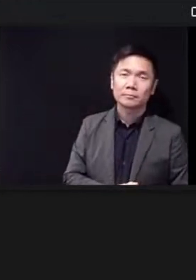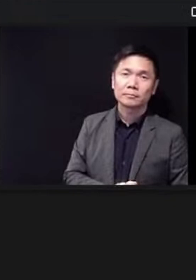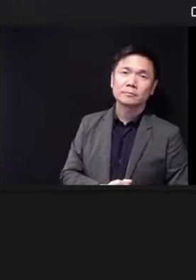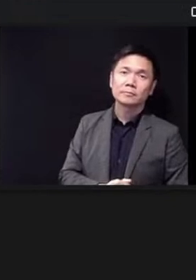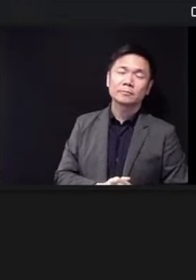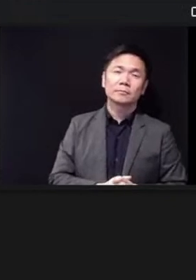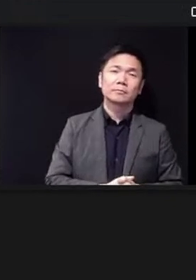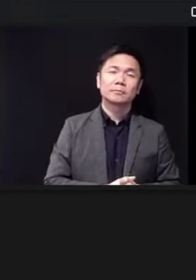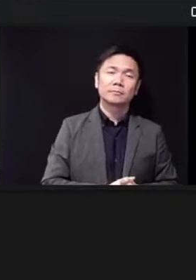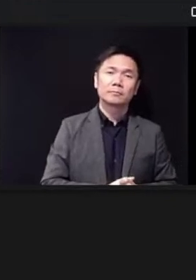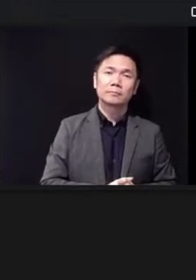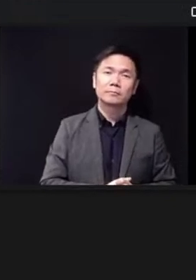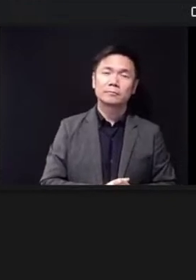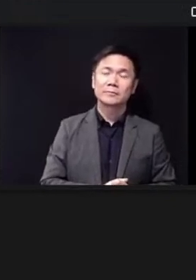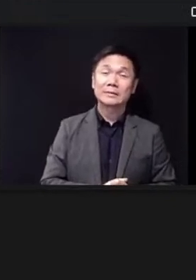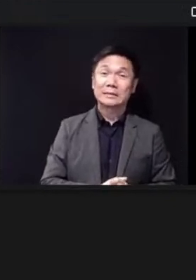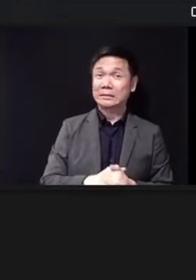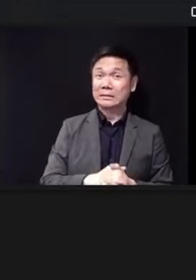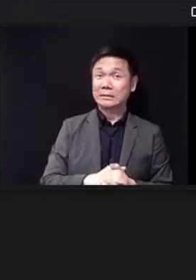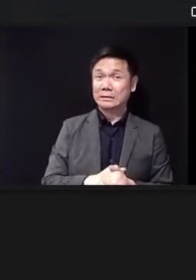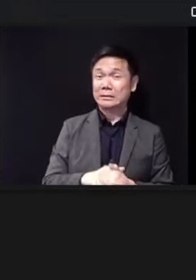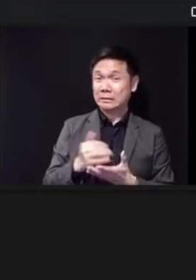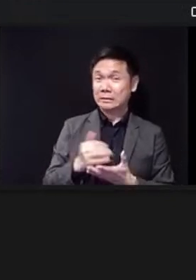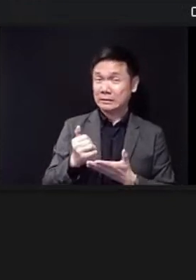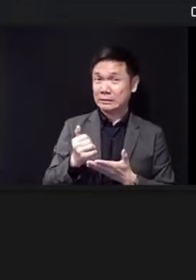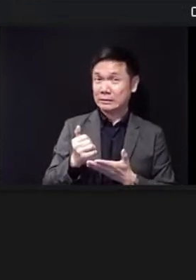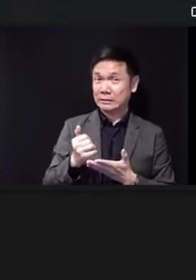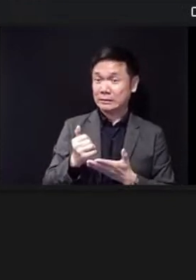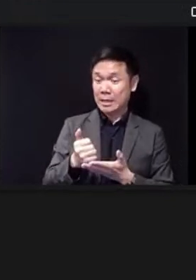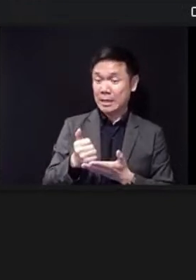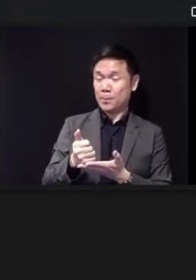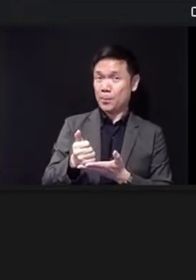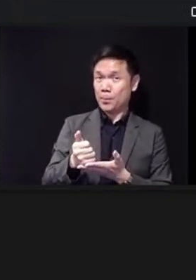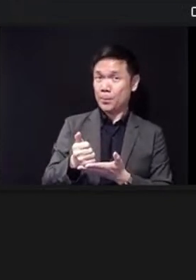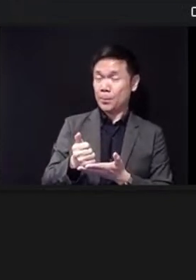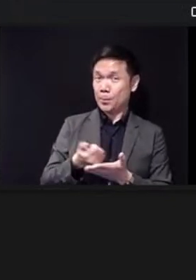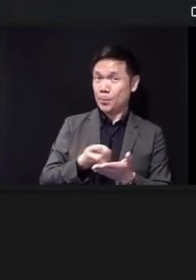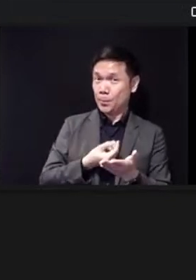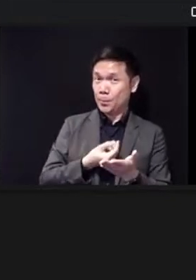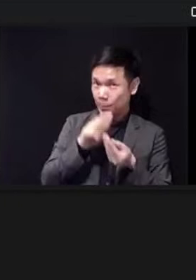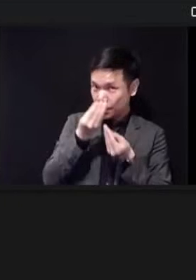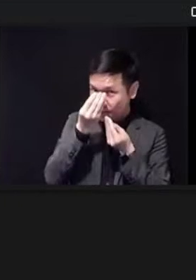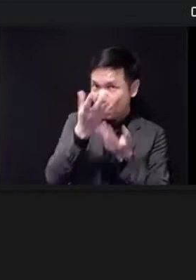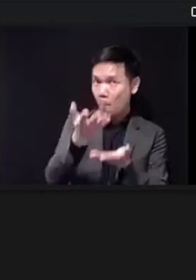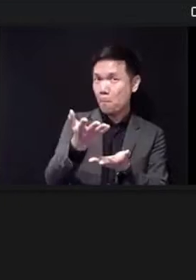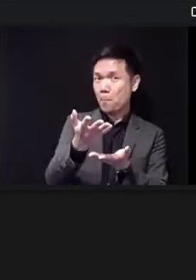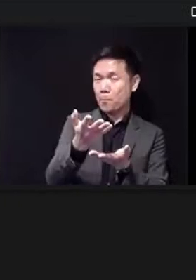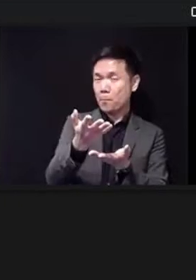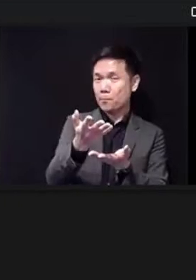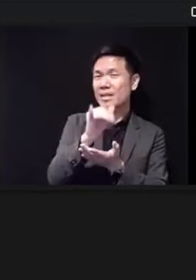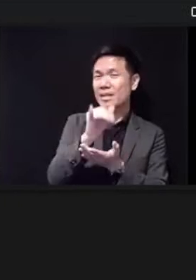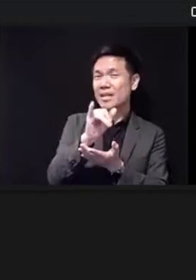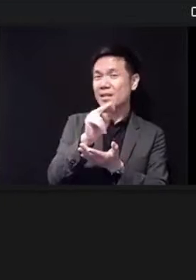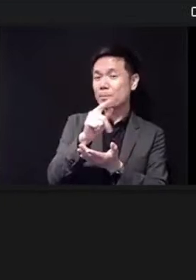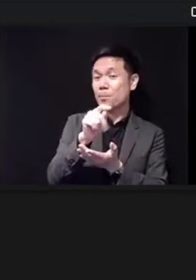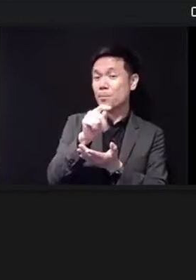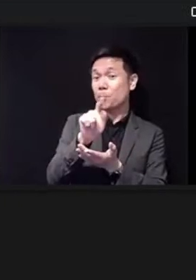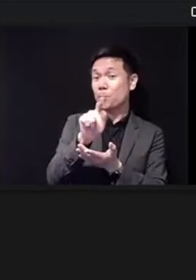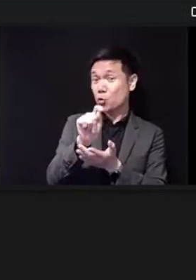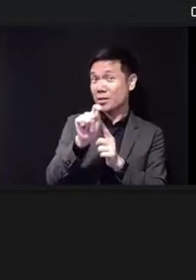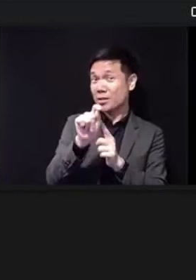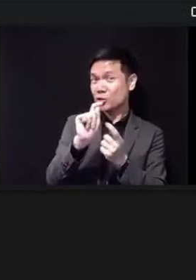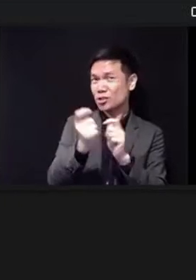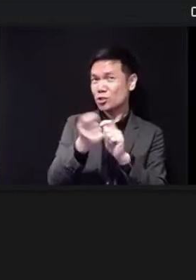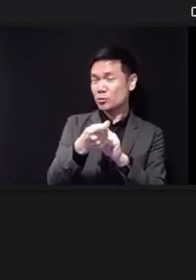so instead of that, change that to help inform. So delete as a regional input on the third